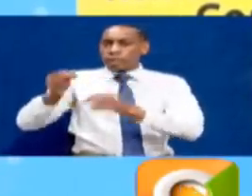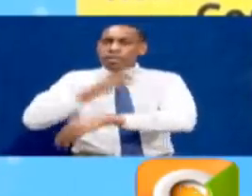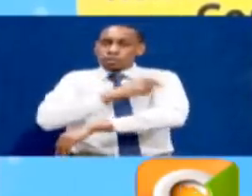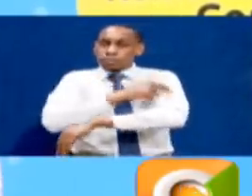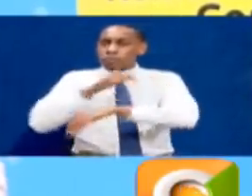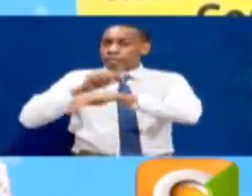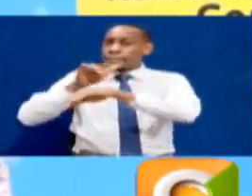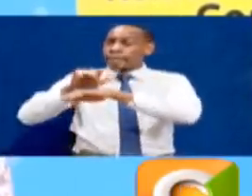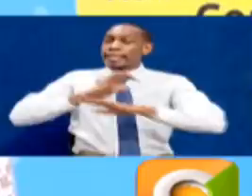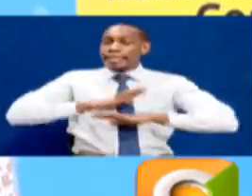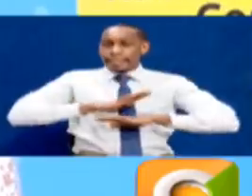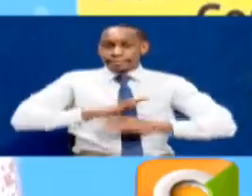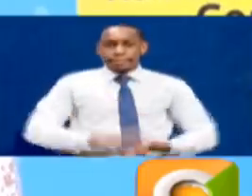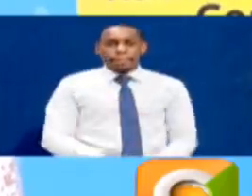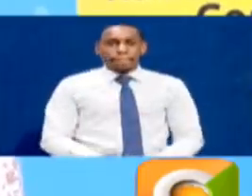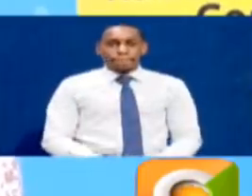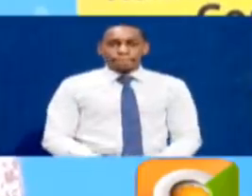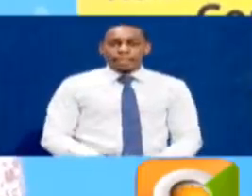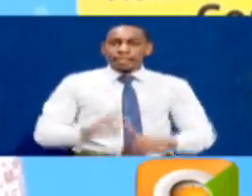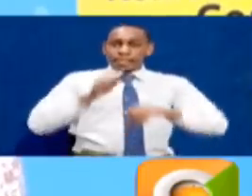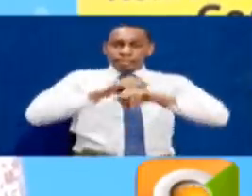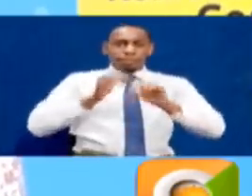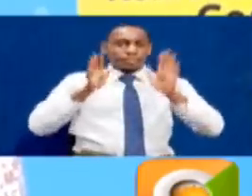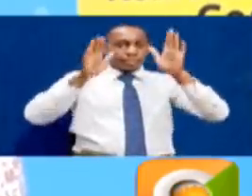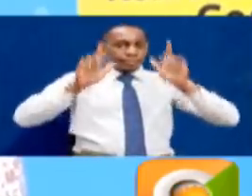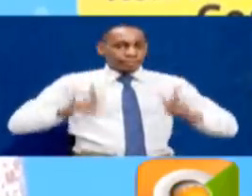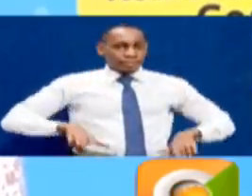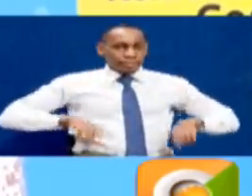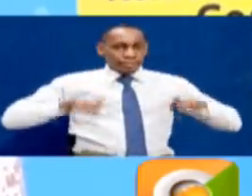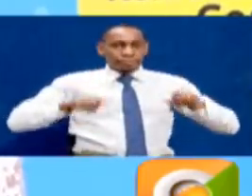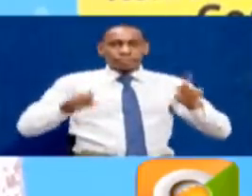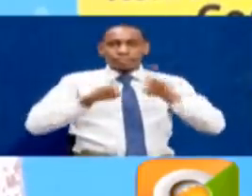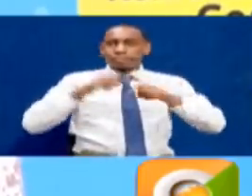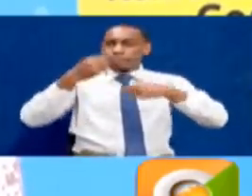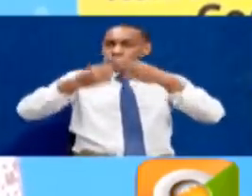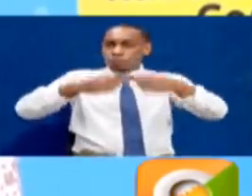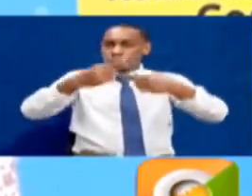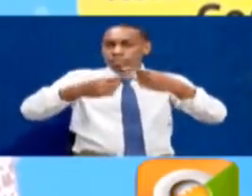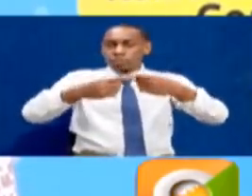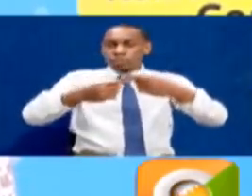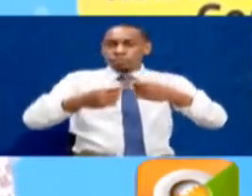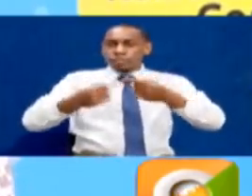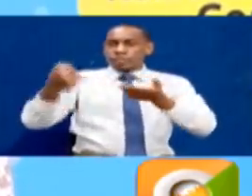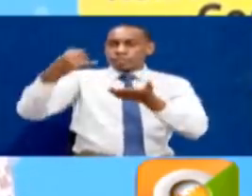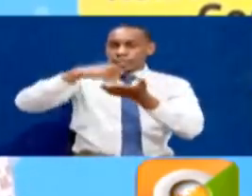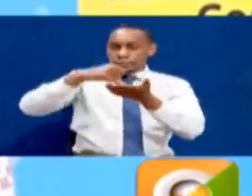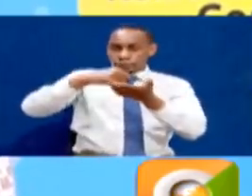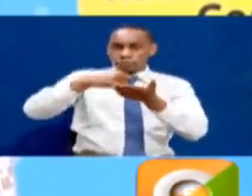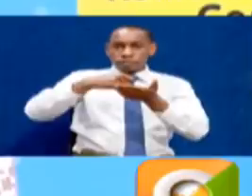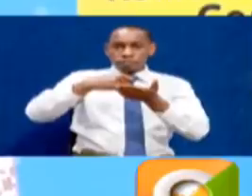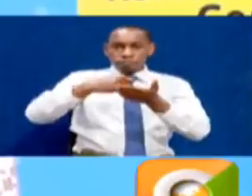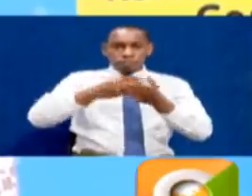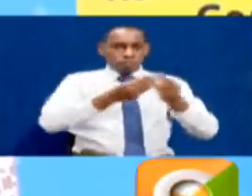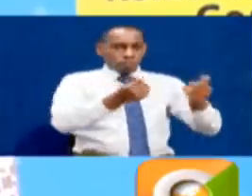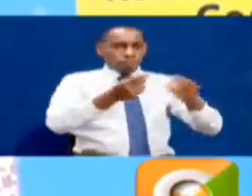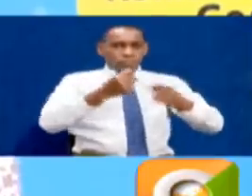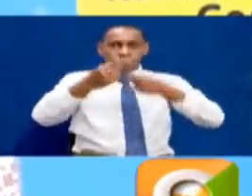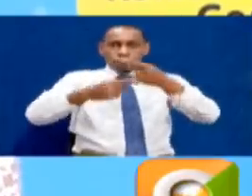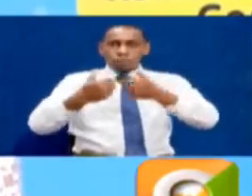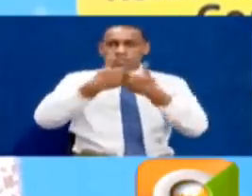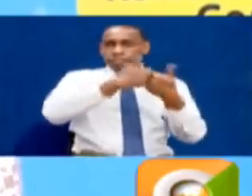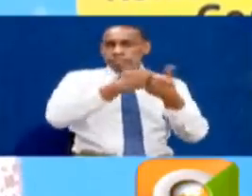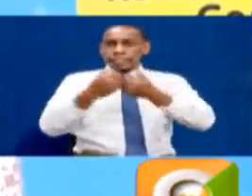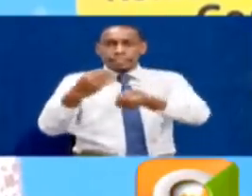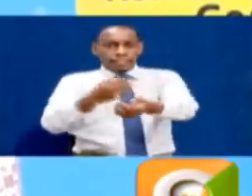enough. As we celebrate life, we will continue to engage in addressing the ongoing challenges